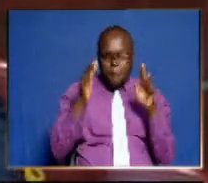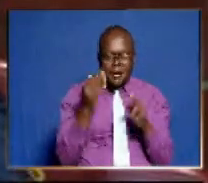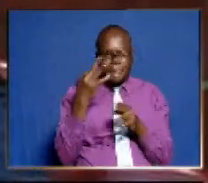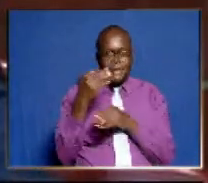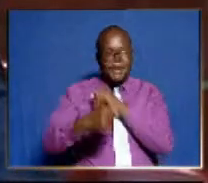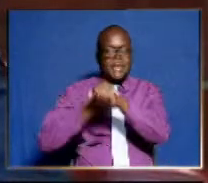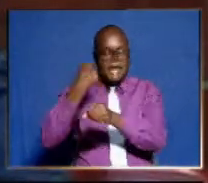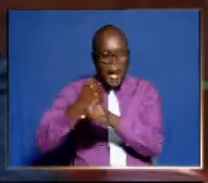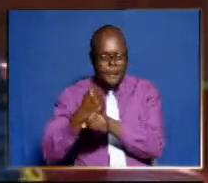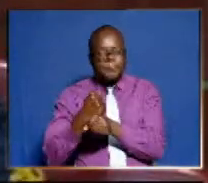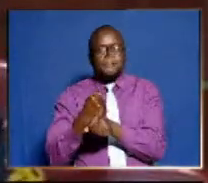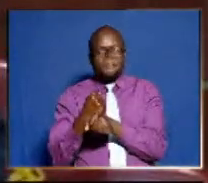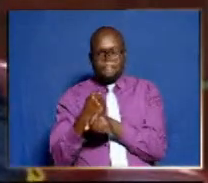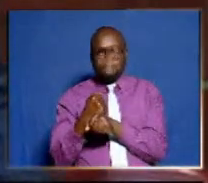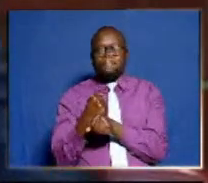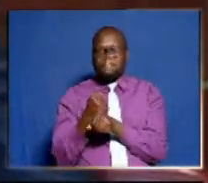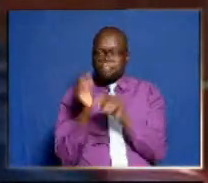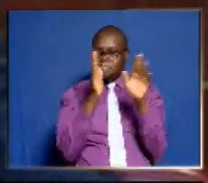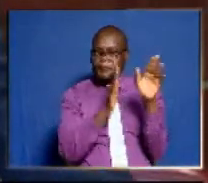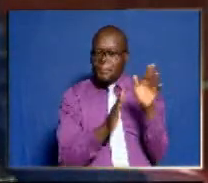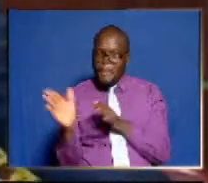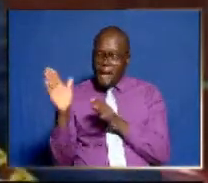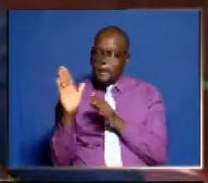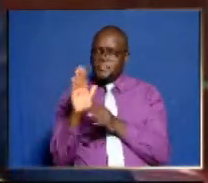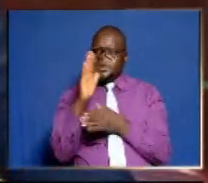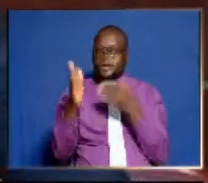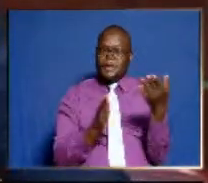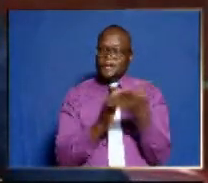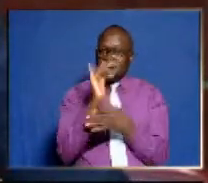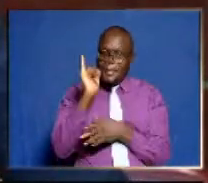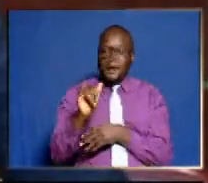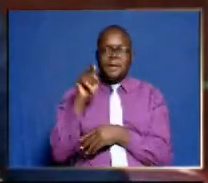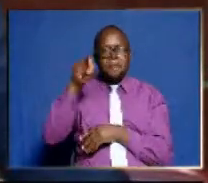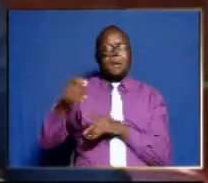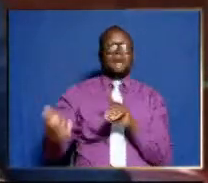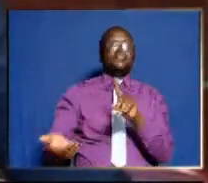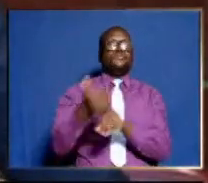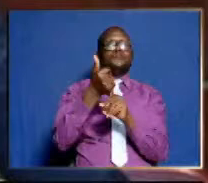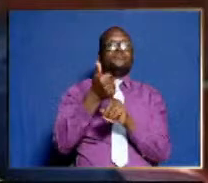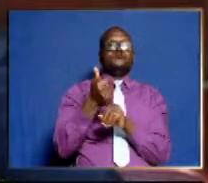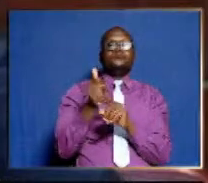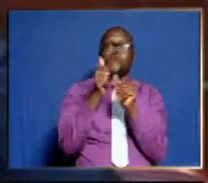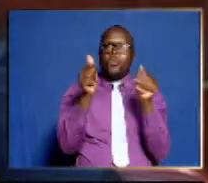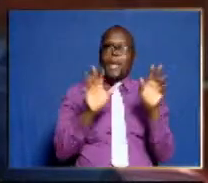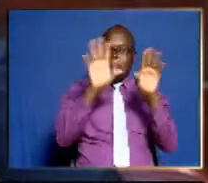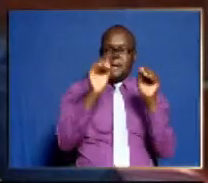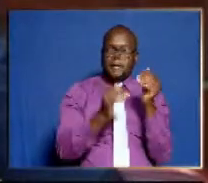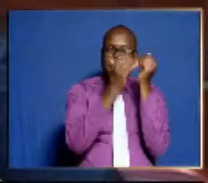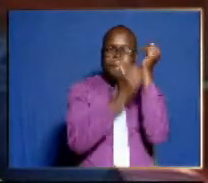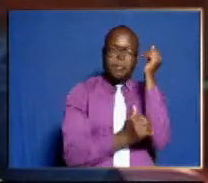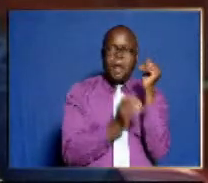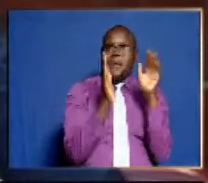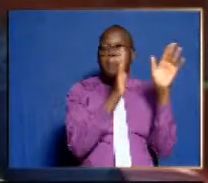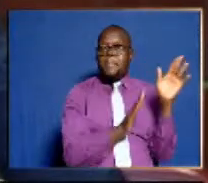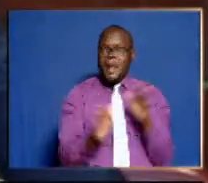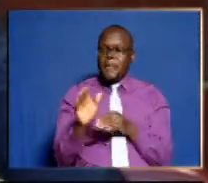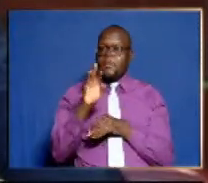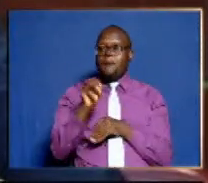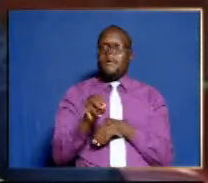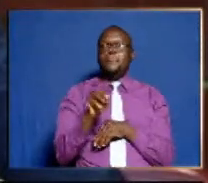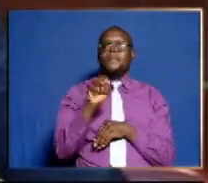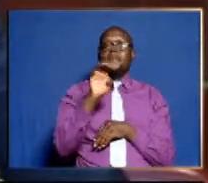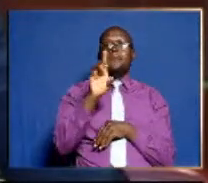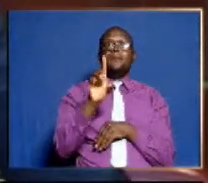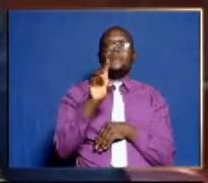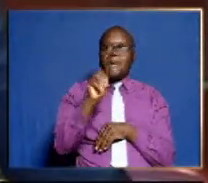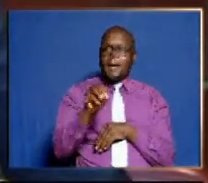3-year rolling plan in order to ensure predictability of the budget. Poor planning, of course, of MTEF